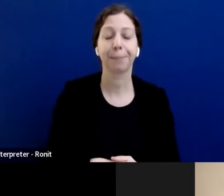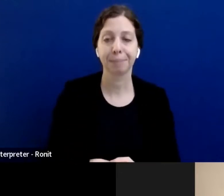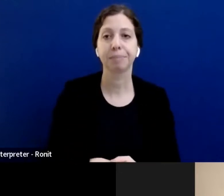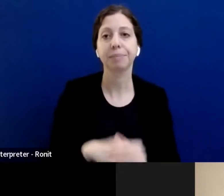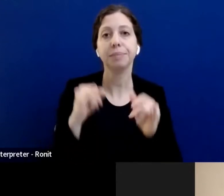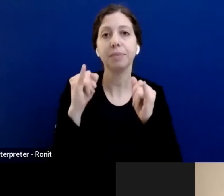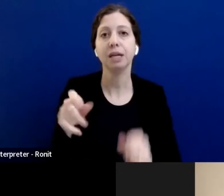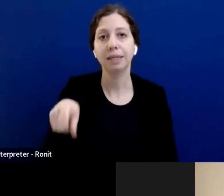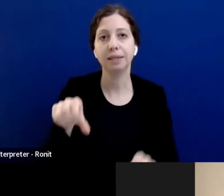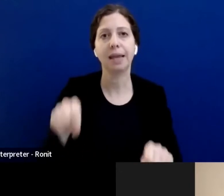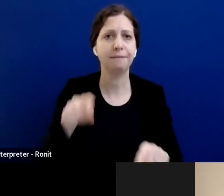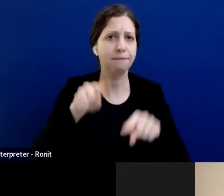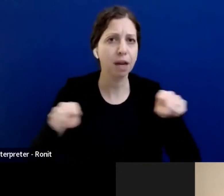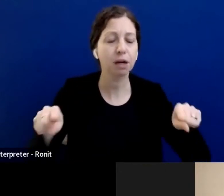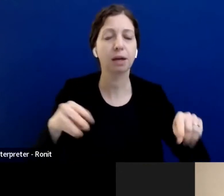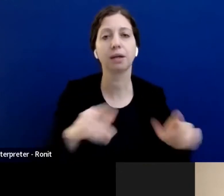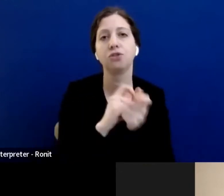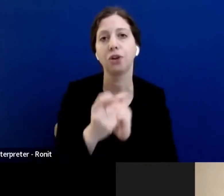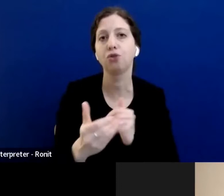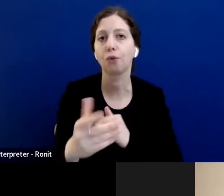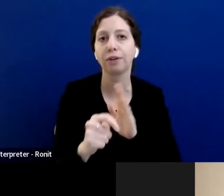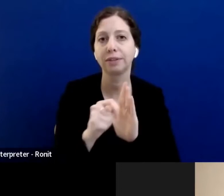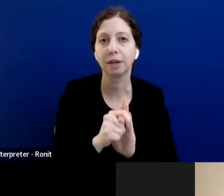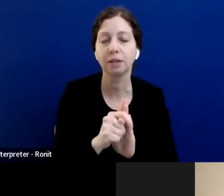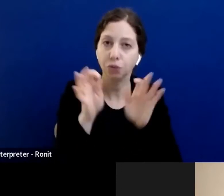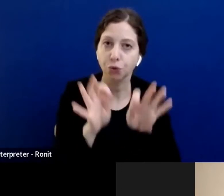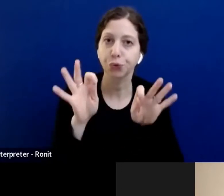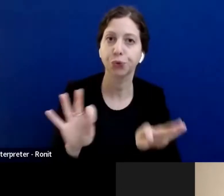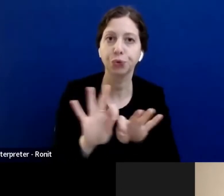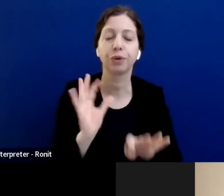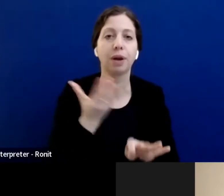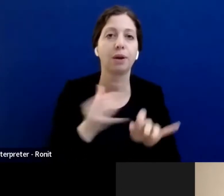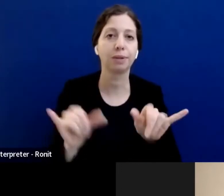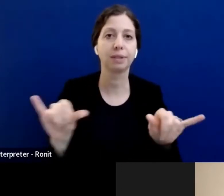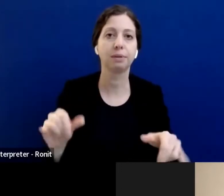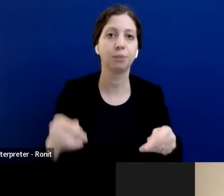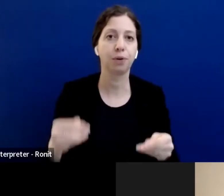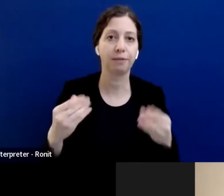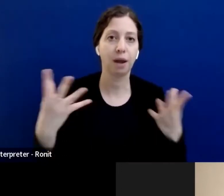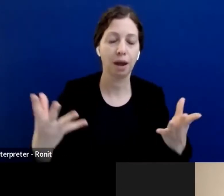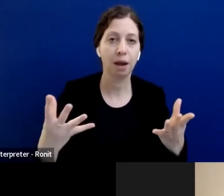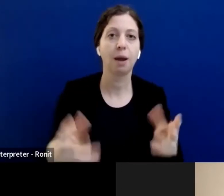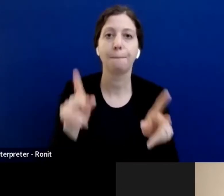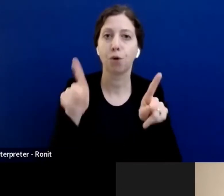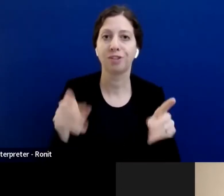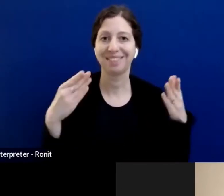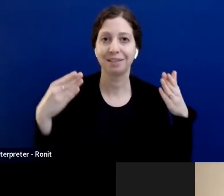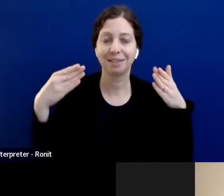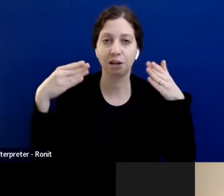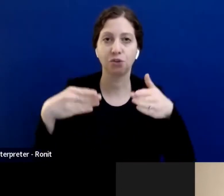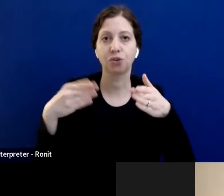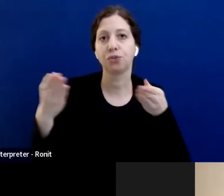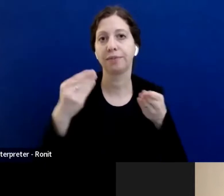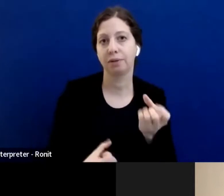Individual needs can vary and change over time, so it's crucial that our systems provide person-centered services and